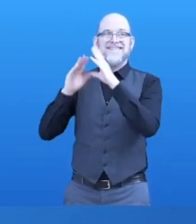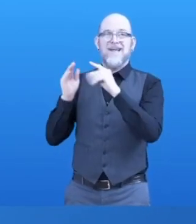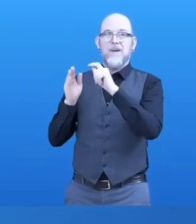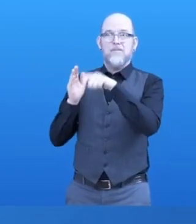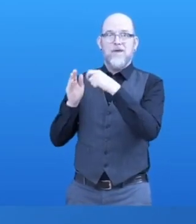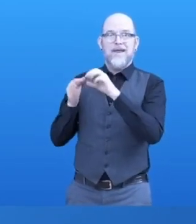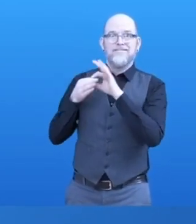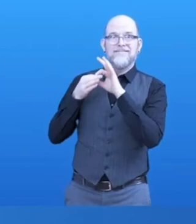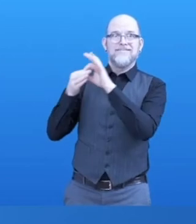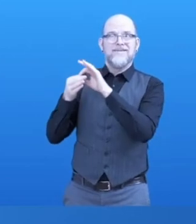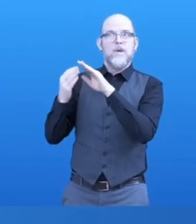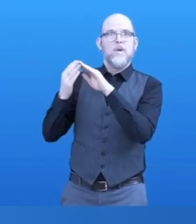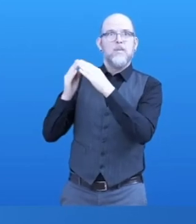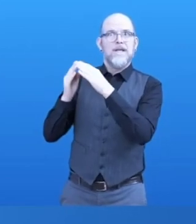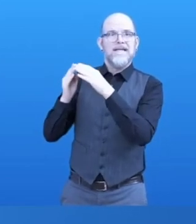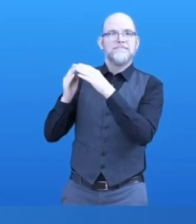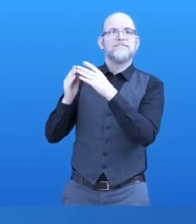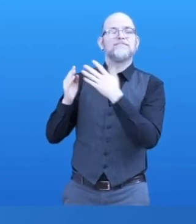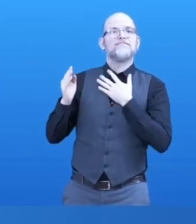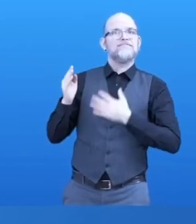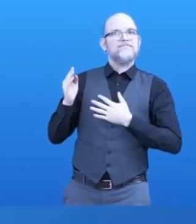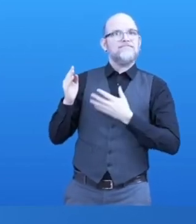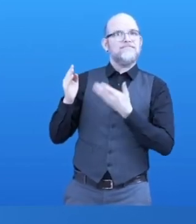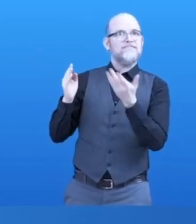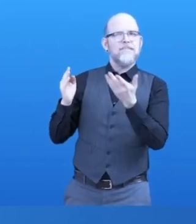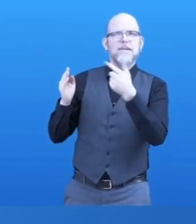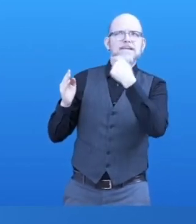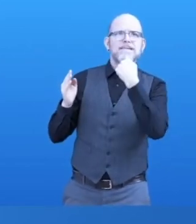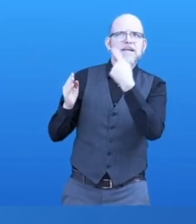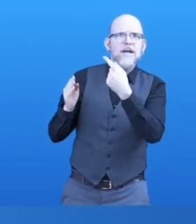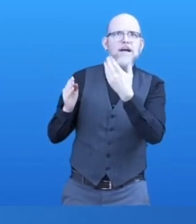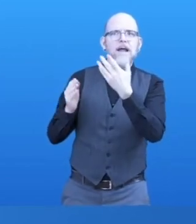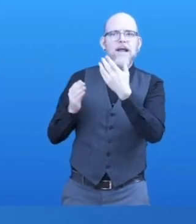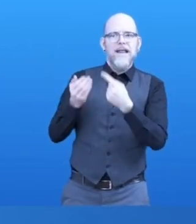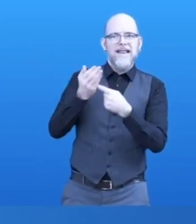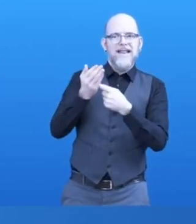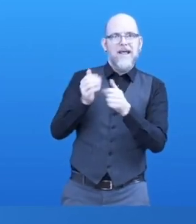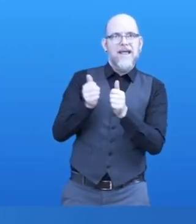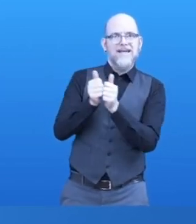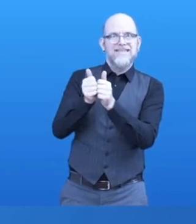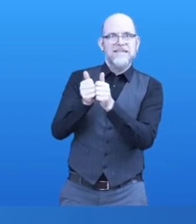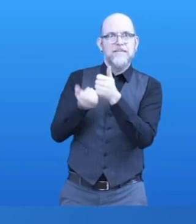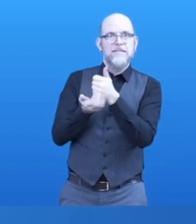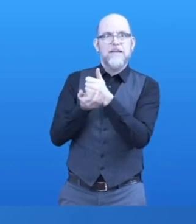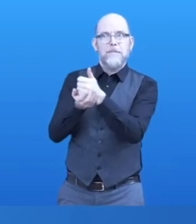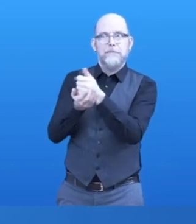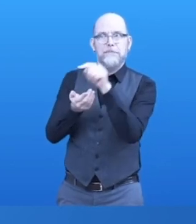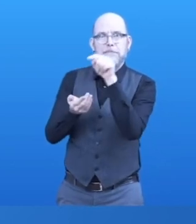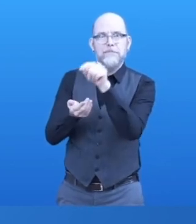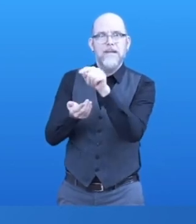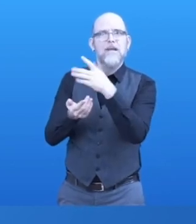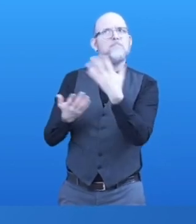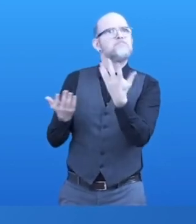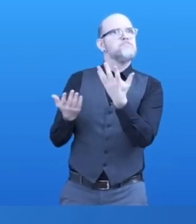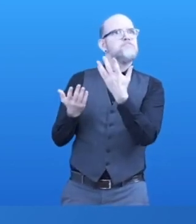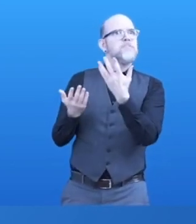is about assistive technology and assistive technology is really key for